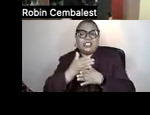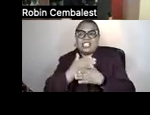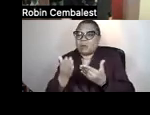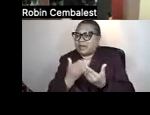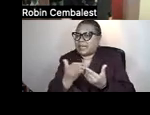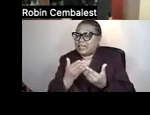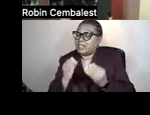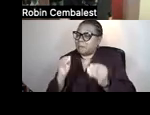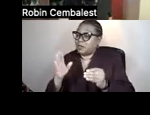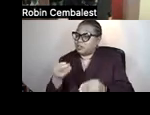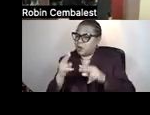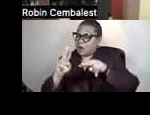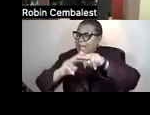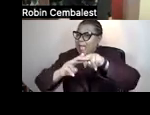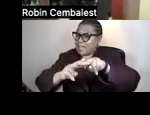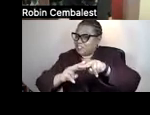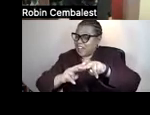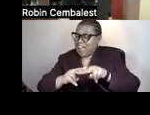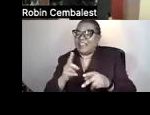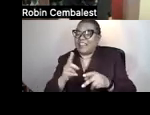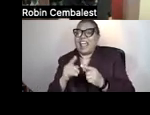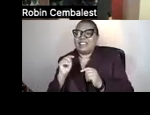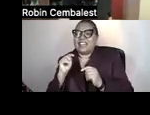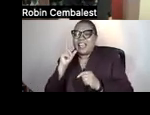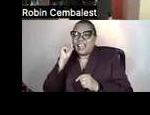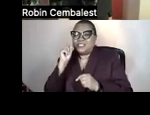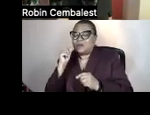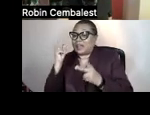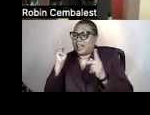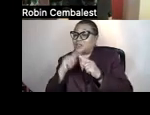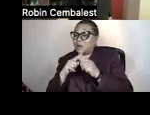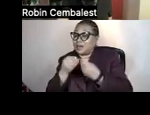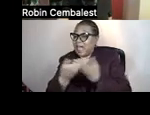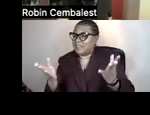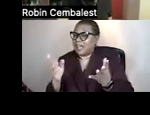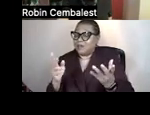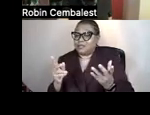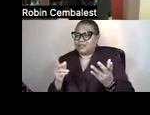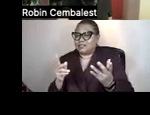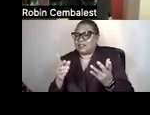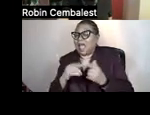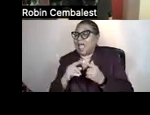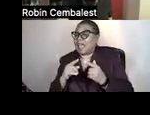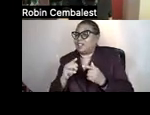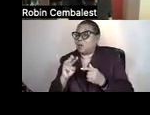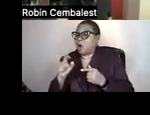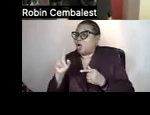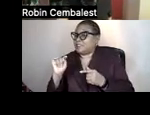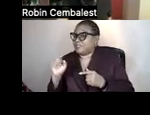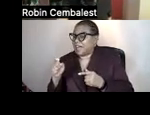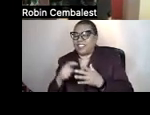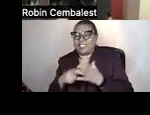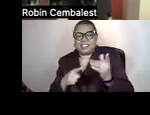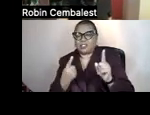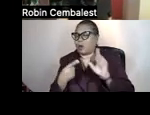by putting your hashtags and Instagram handles on handouts, program, and wall text. This is just